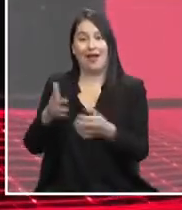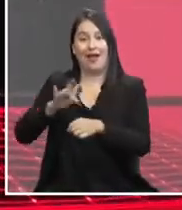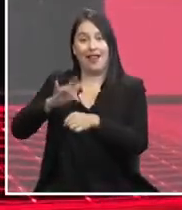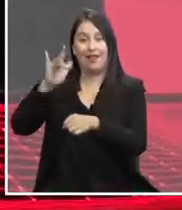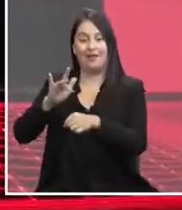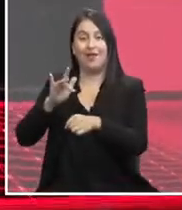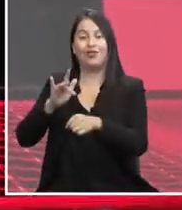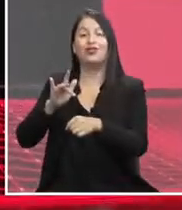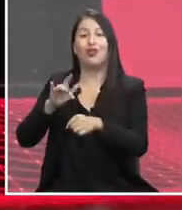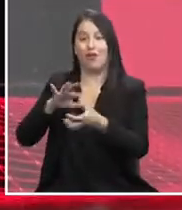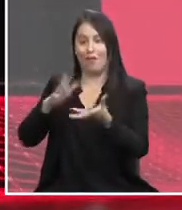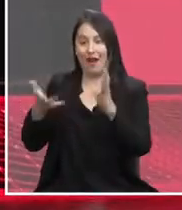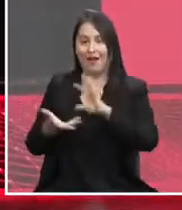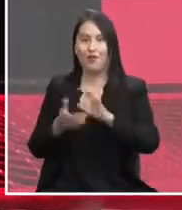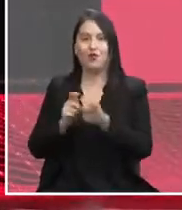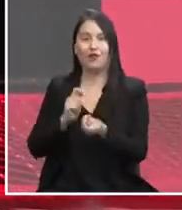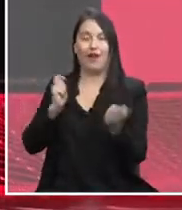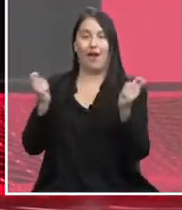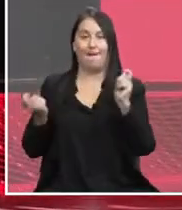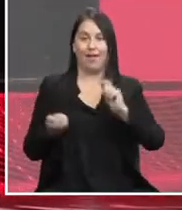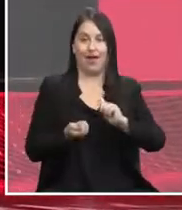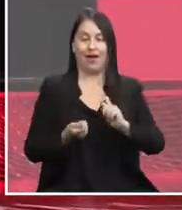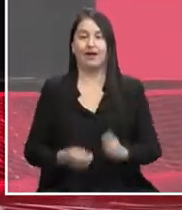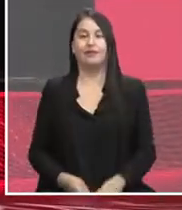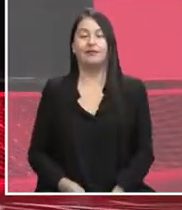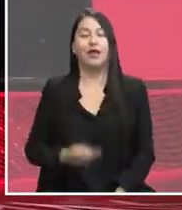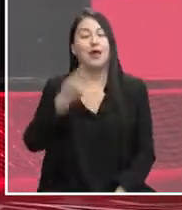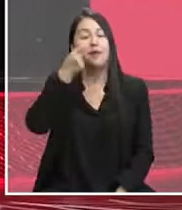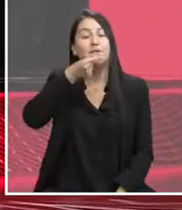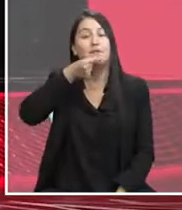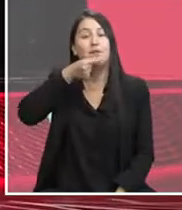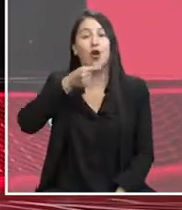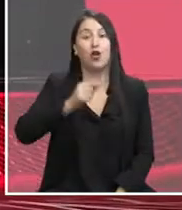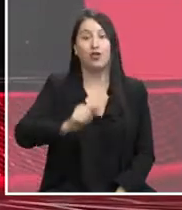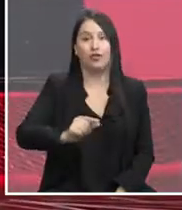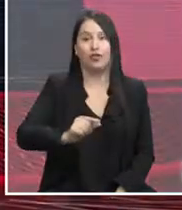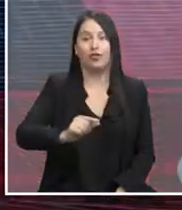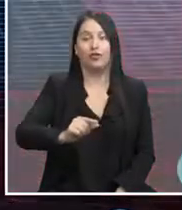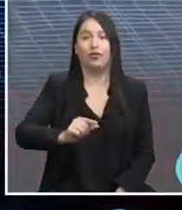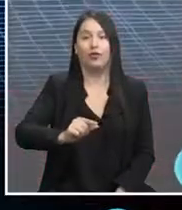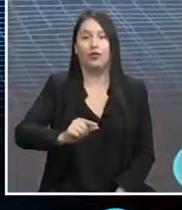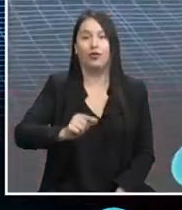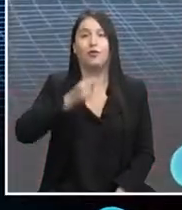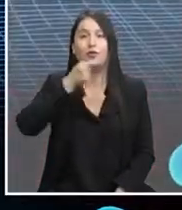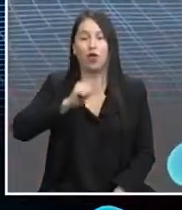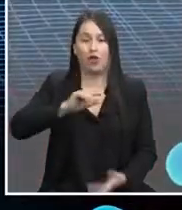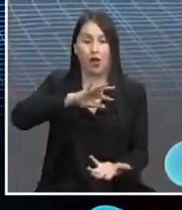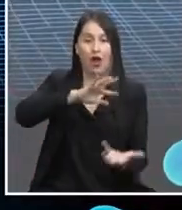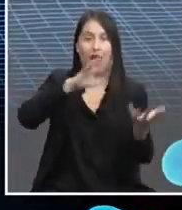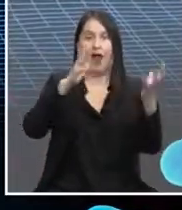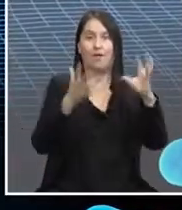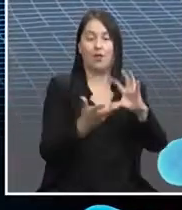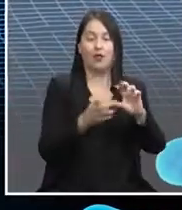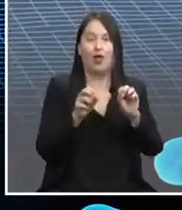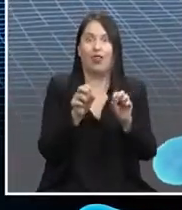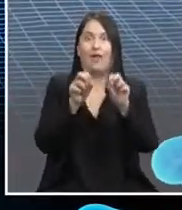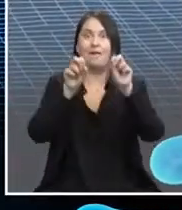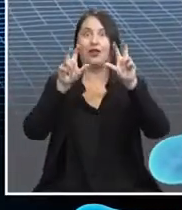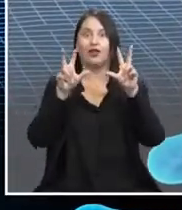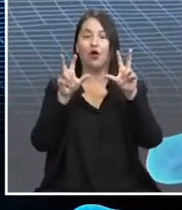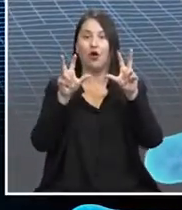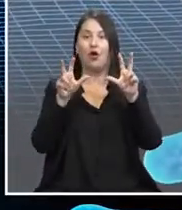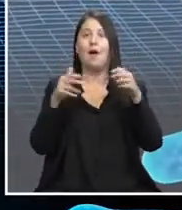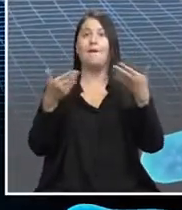woke up to this emerging problem and signed on to a global treaty to address climate change, with a focus on changing